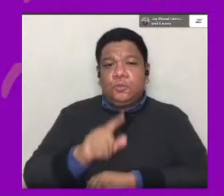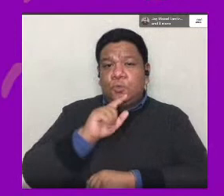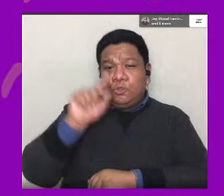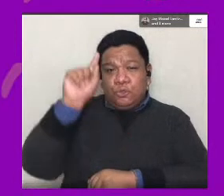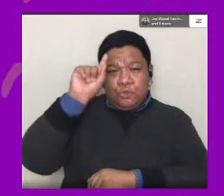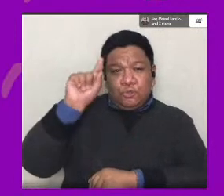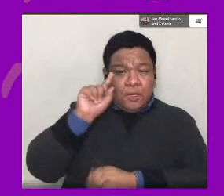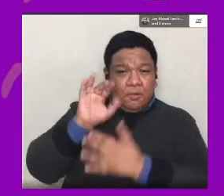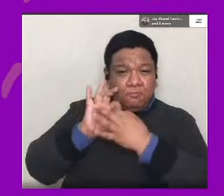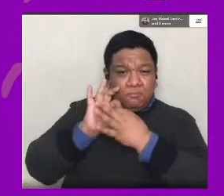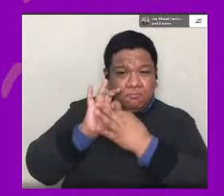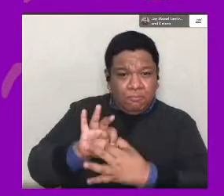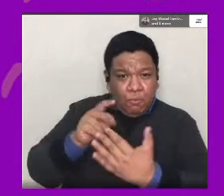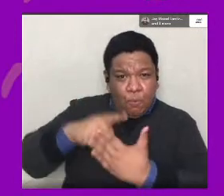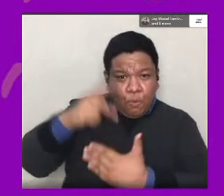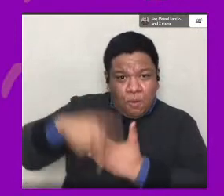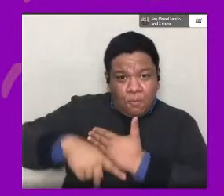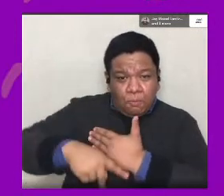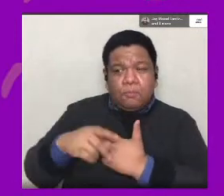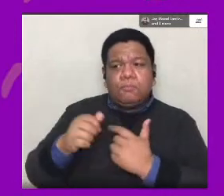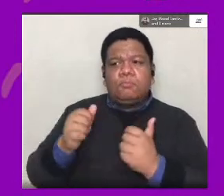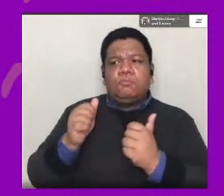address those root causes.